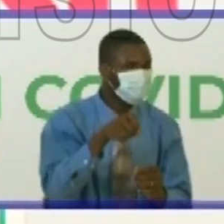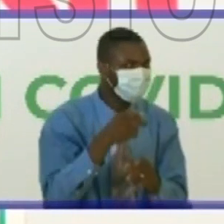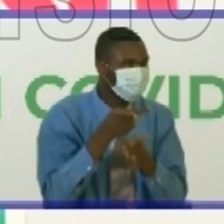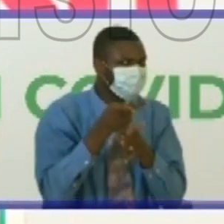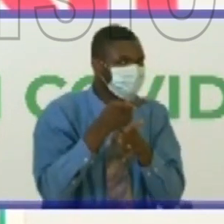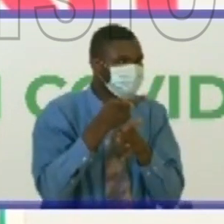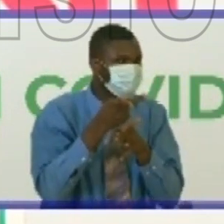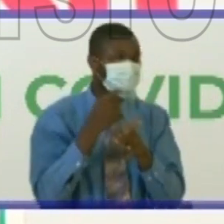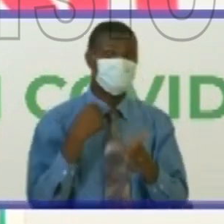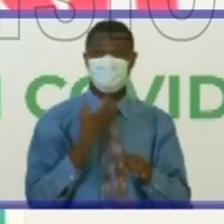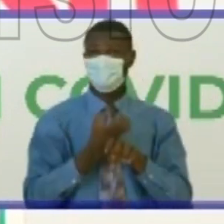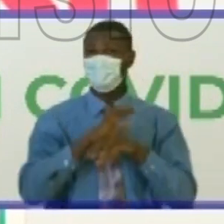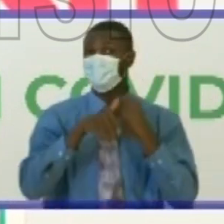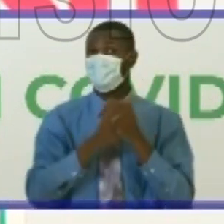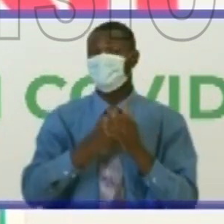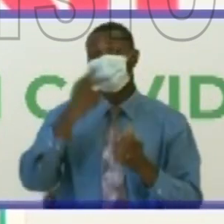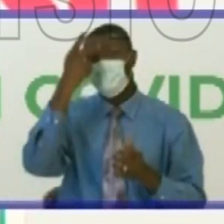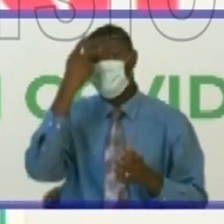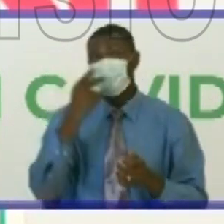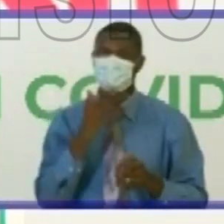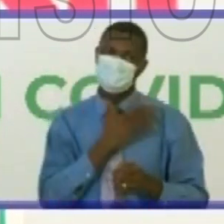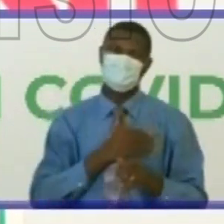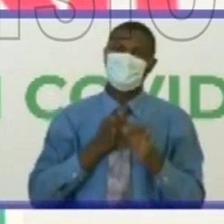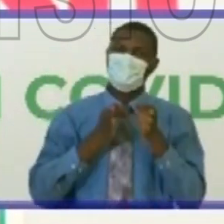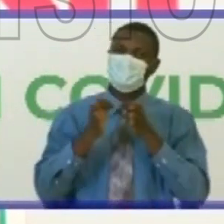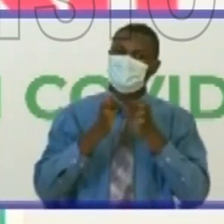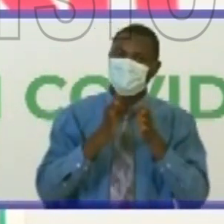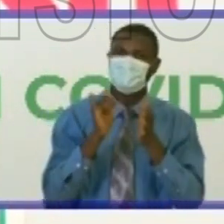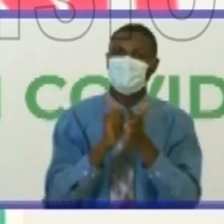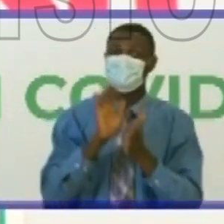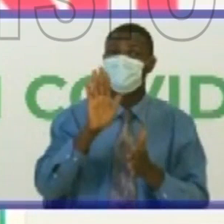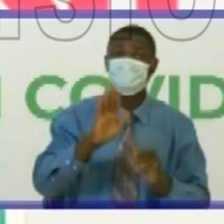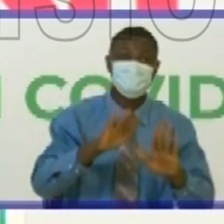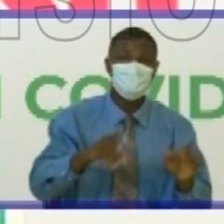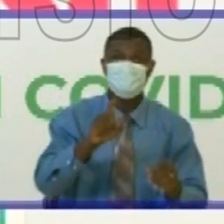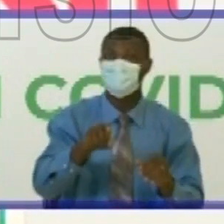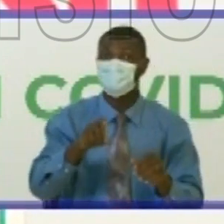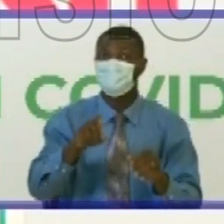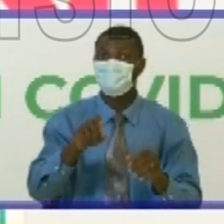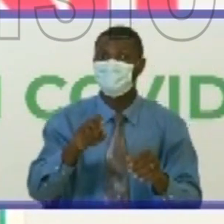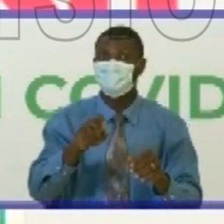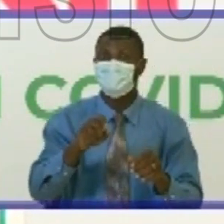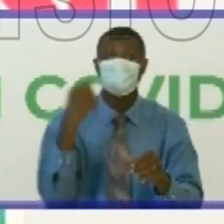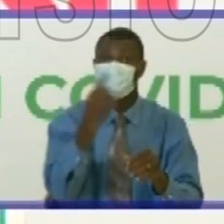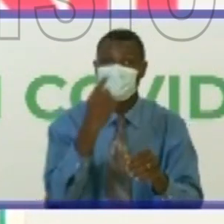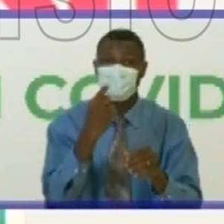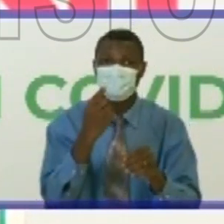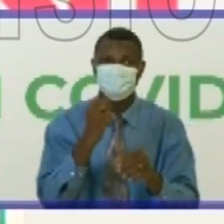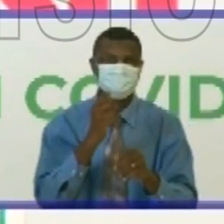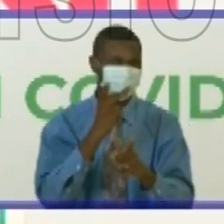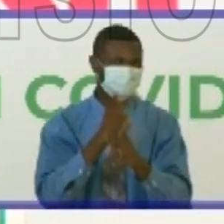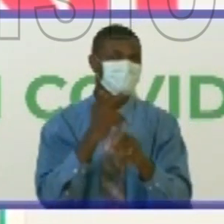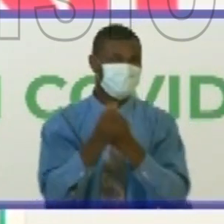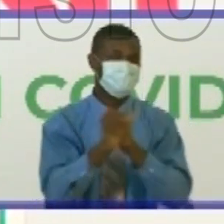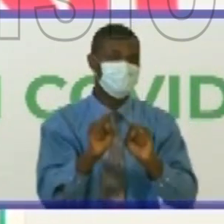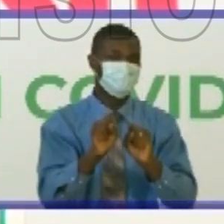are also asking parents to please explain these life-saving guidelines to their children. Ensure that your